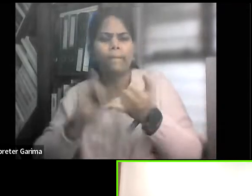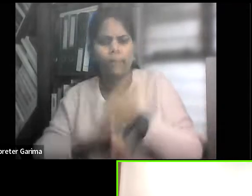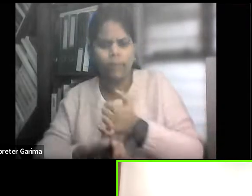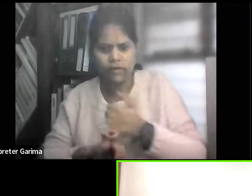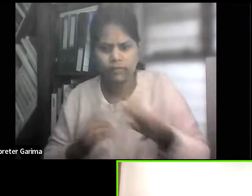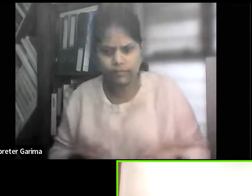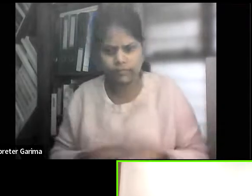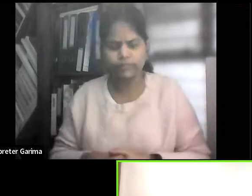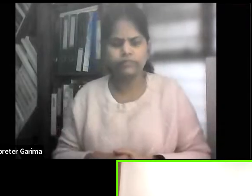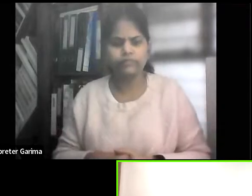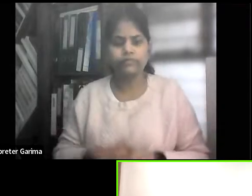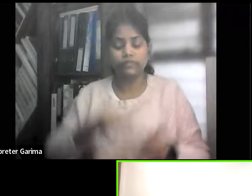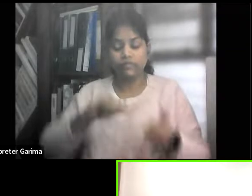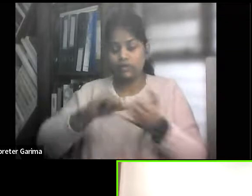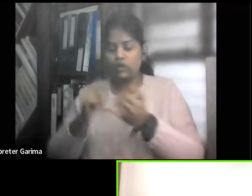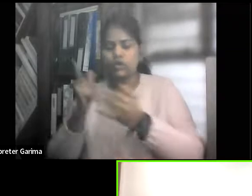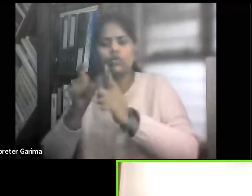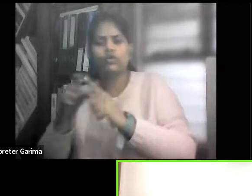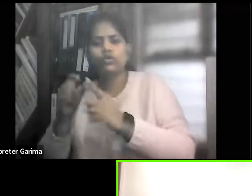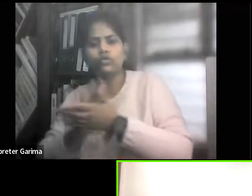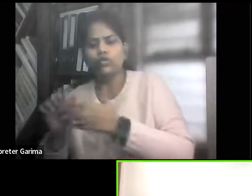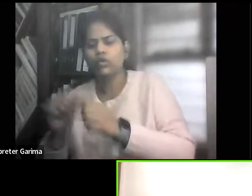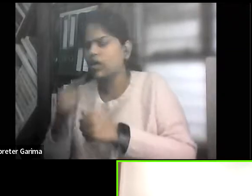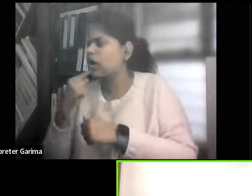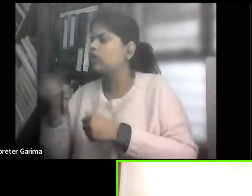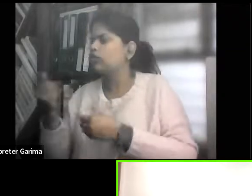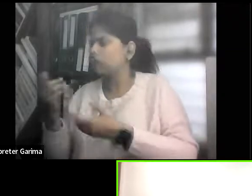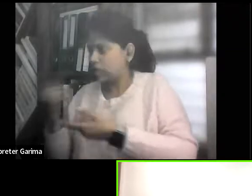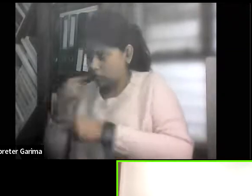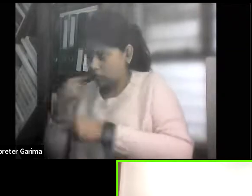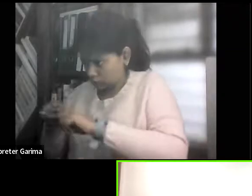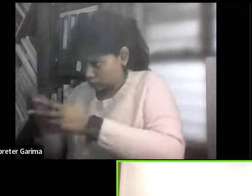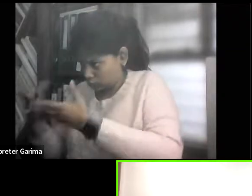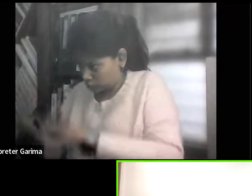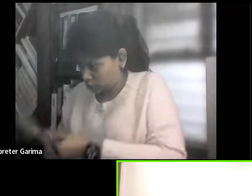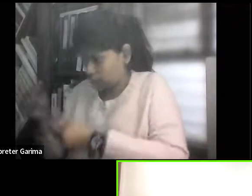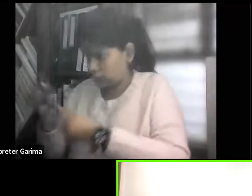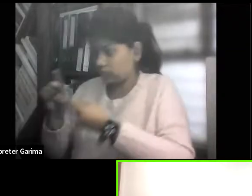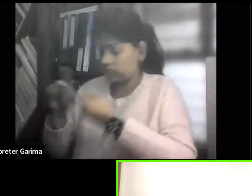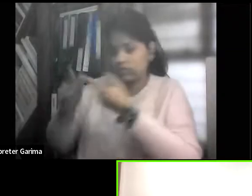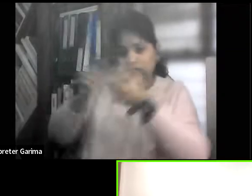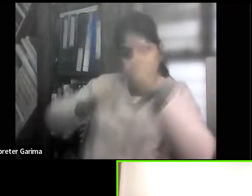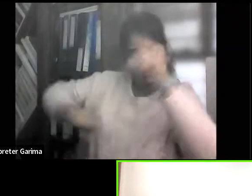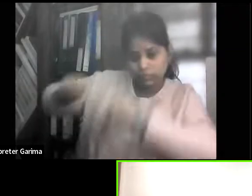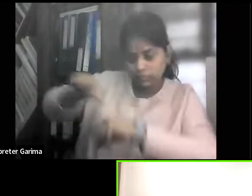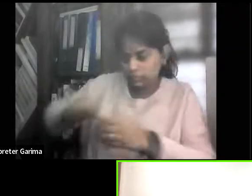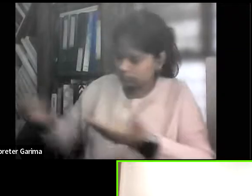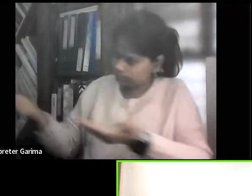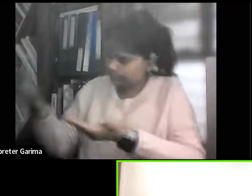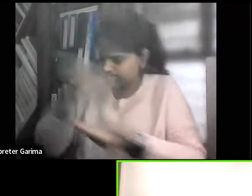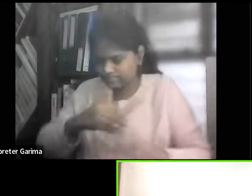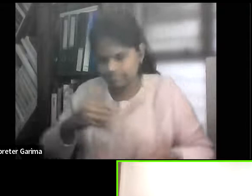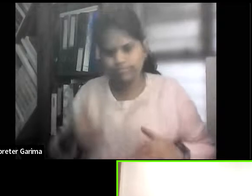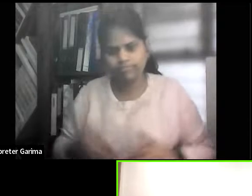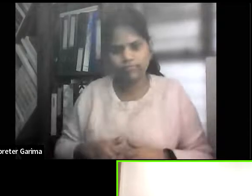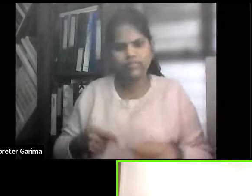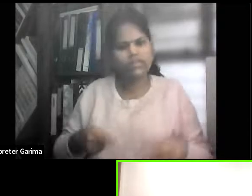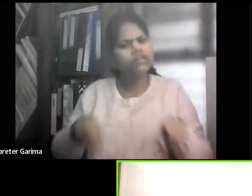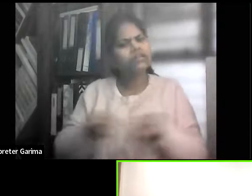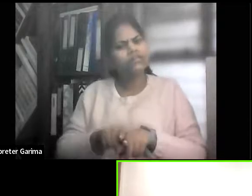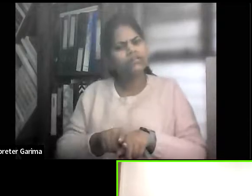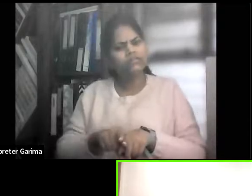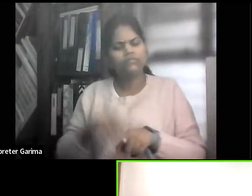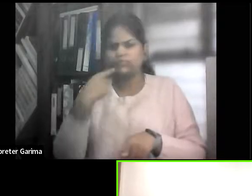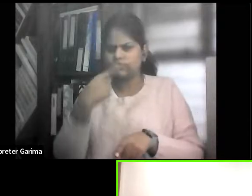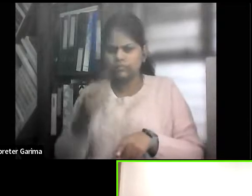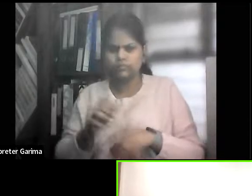that Chandran offered dancers ways to experiment with alternate somatic abilities. On a similar note, during my